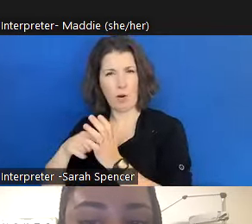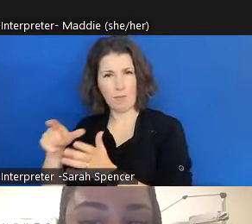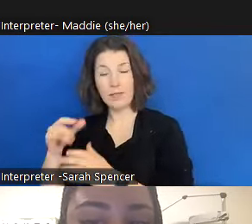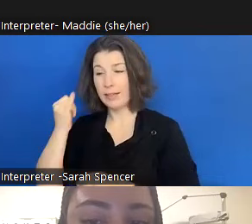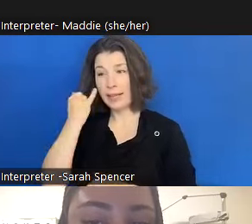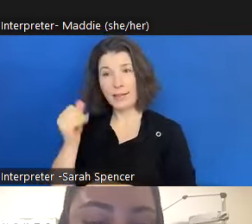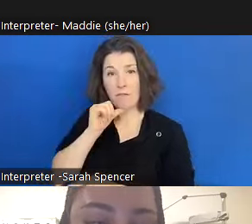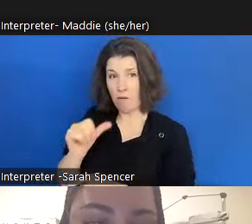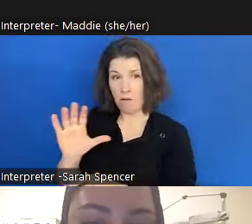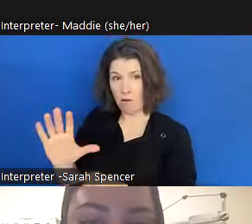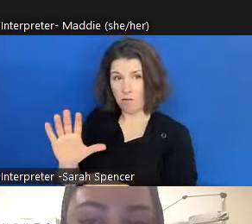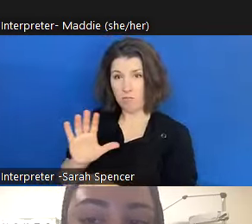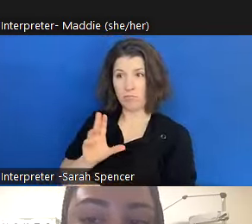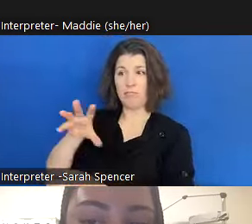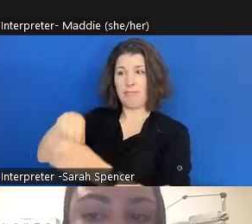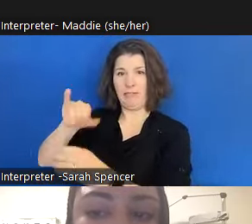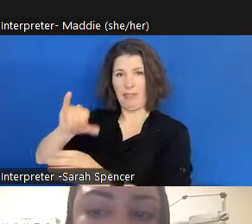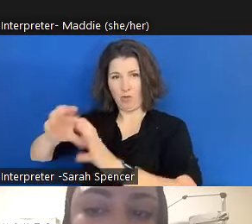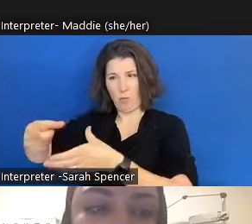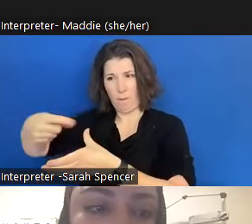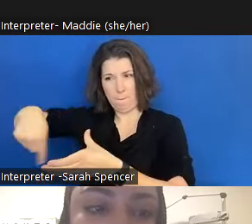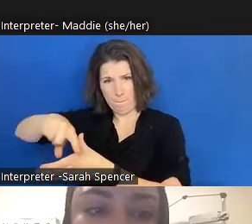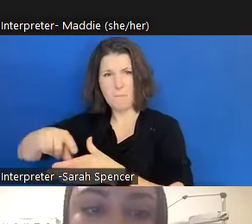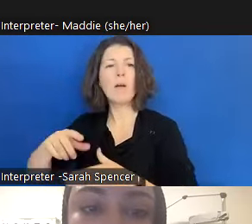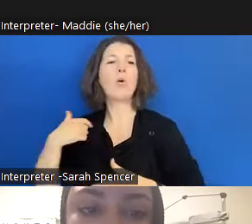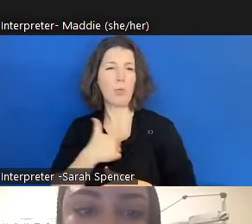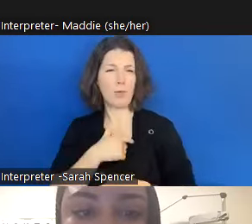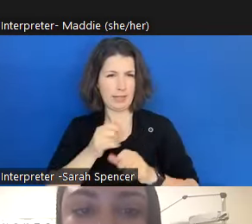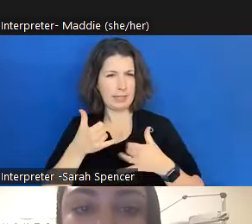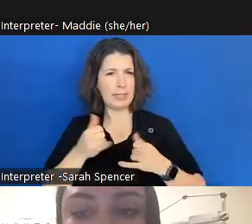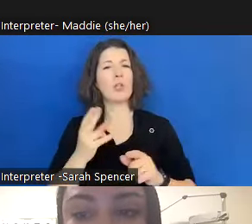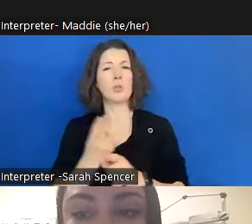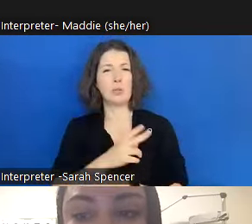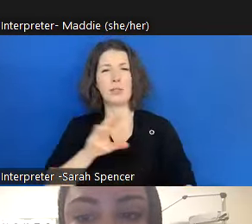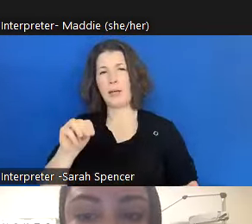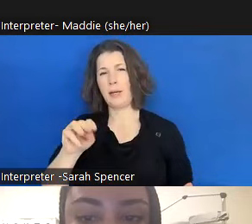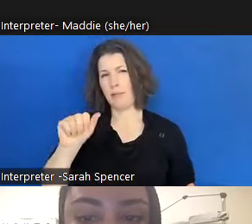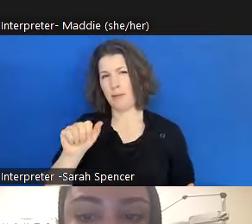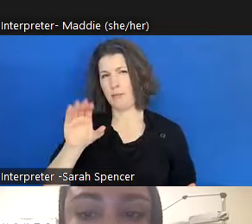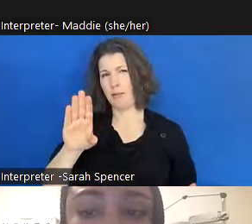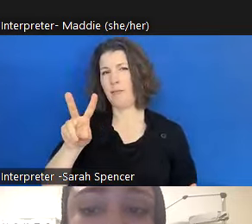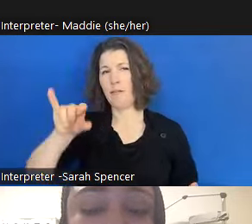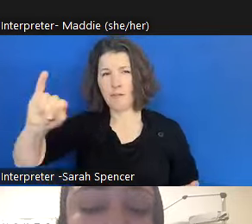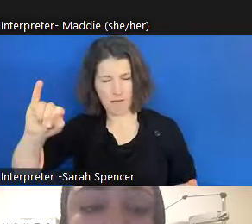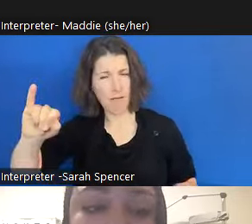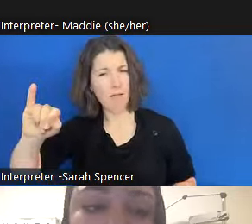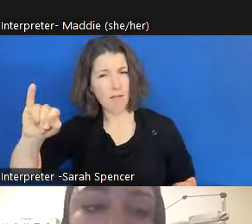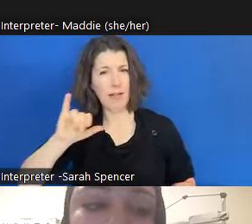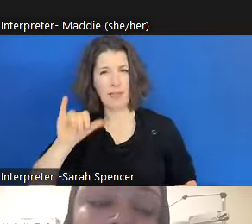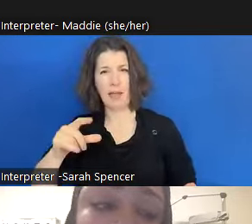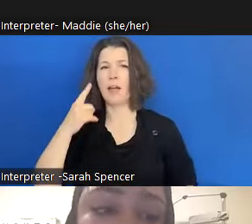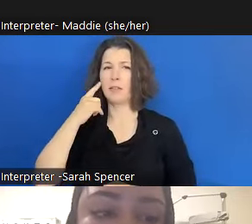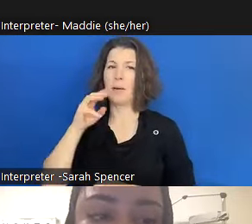still utilize other organizations such as MABB, which is the Massachusetts Association for the Blind and Visually Impaired. We also